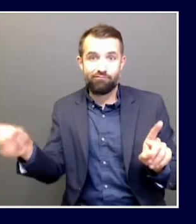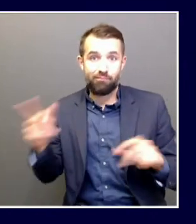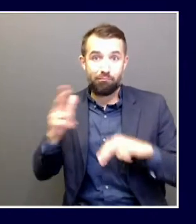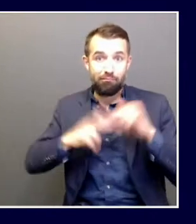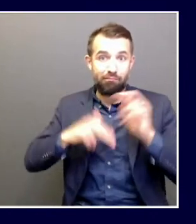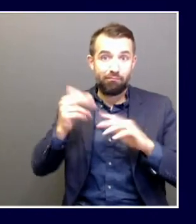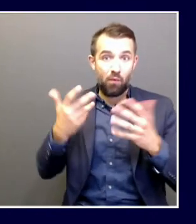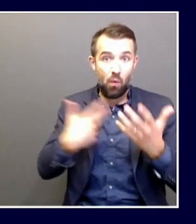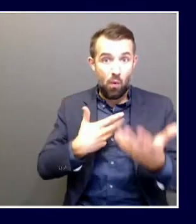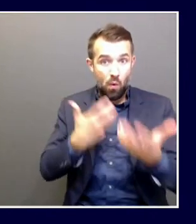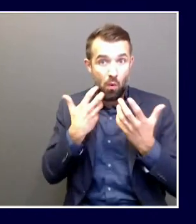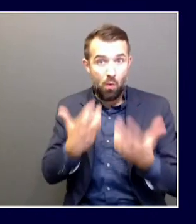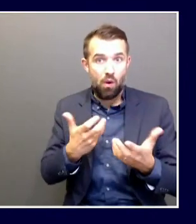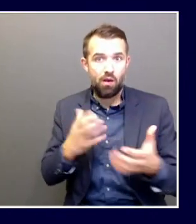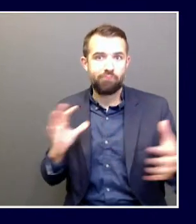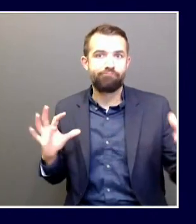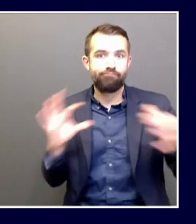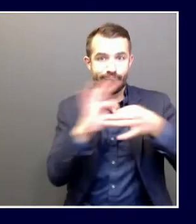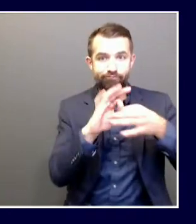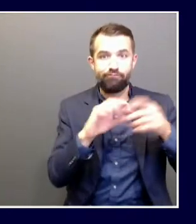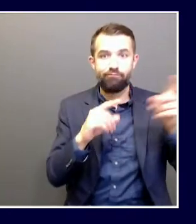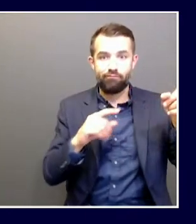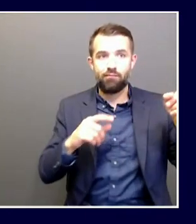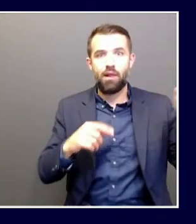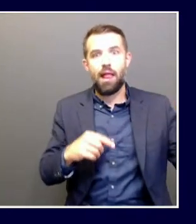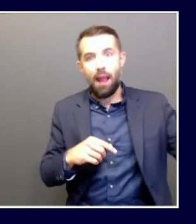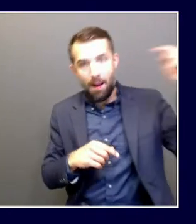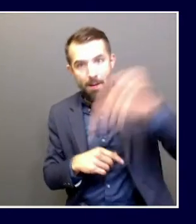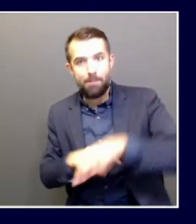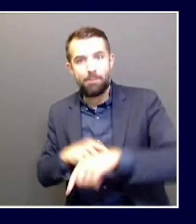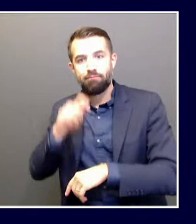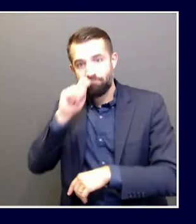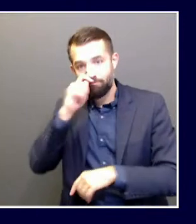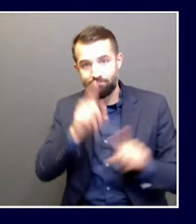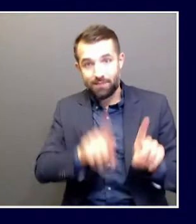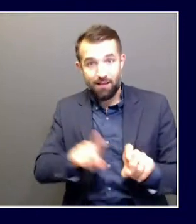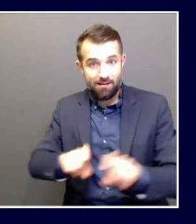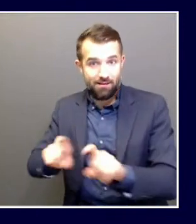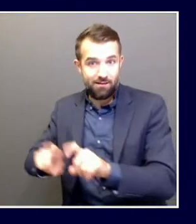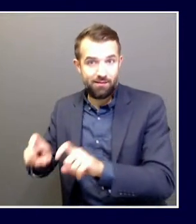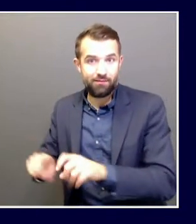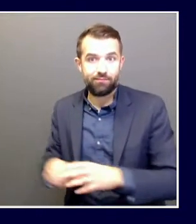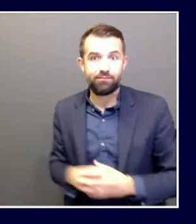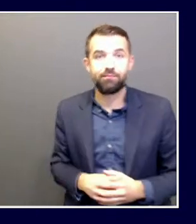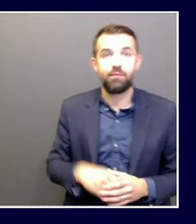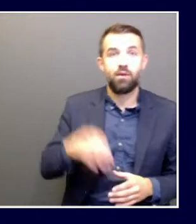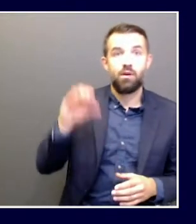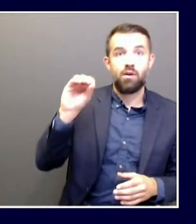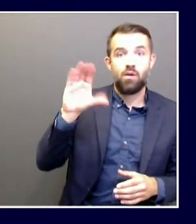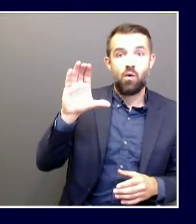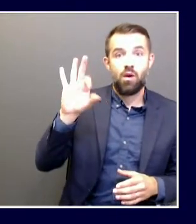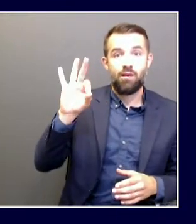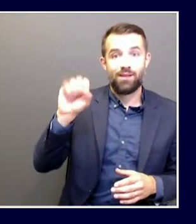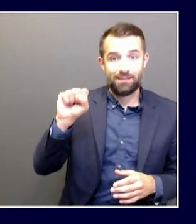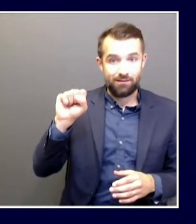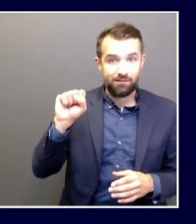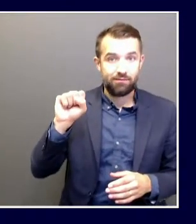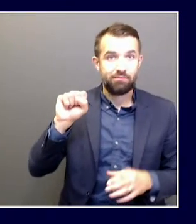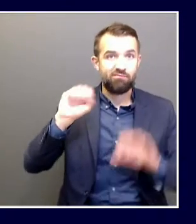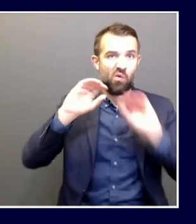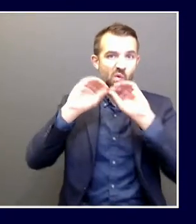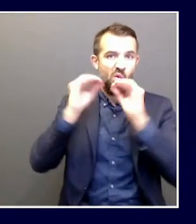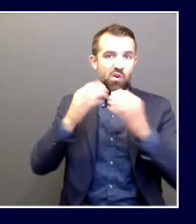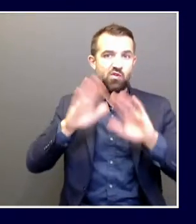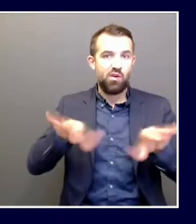keep their children and their staff safe, reach out to the Office of Child and Family Services, because we really do want to make sure we are giving